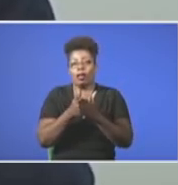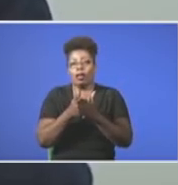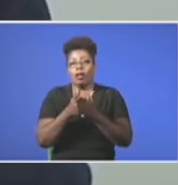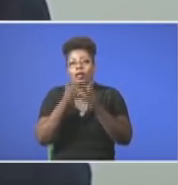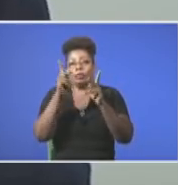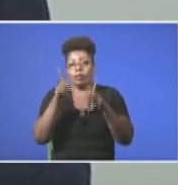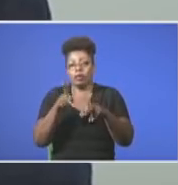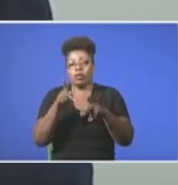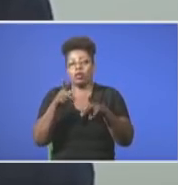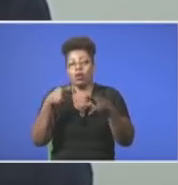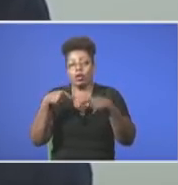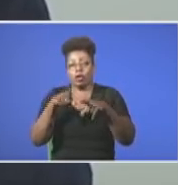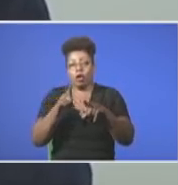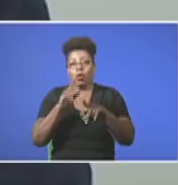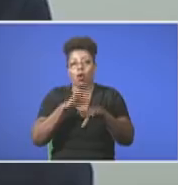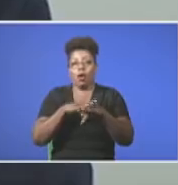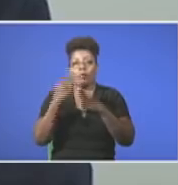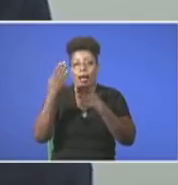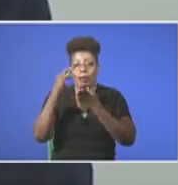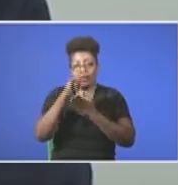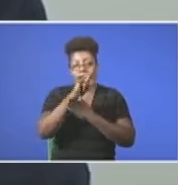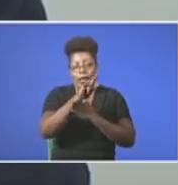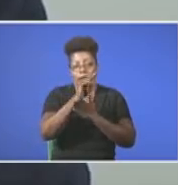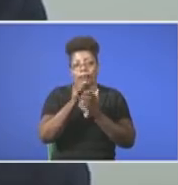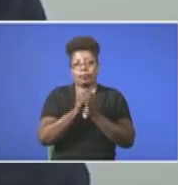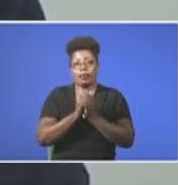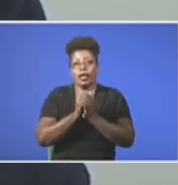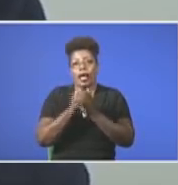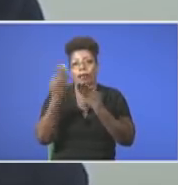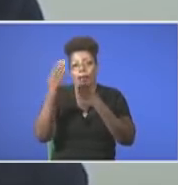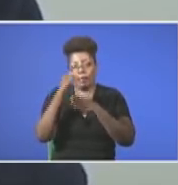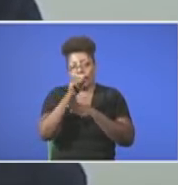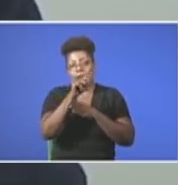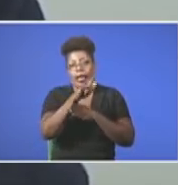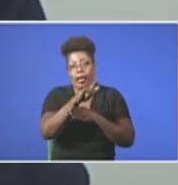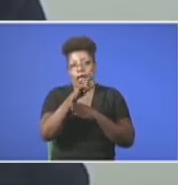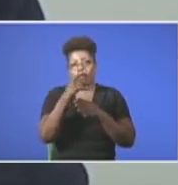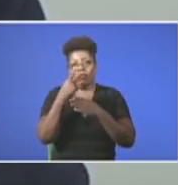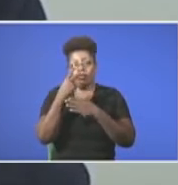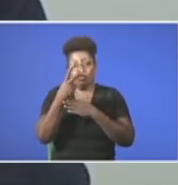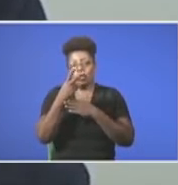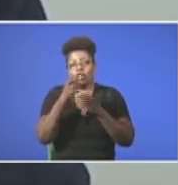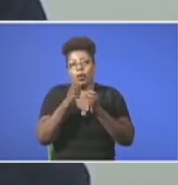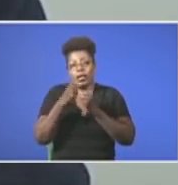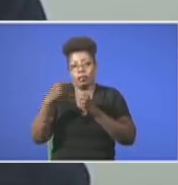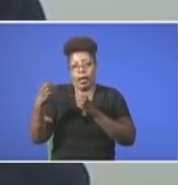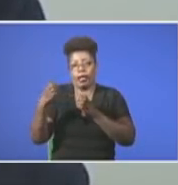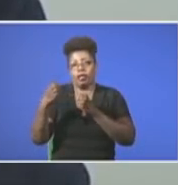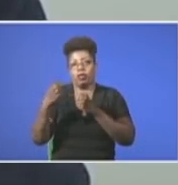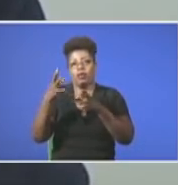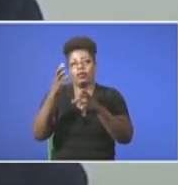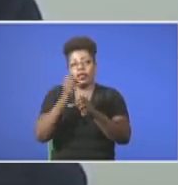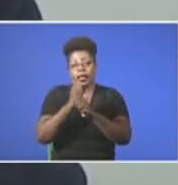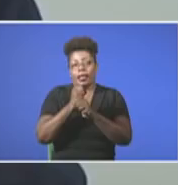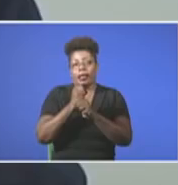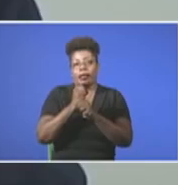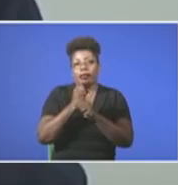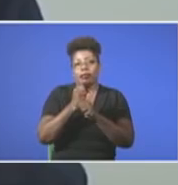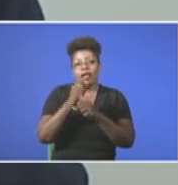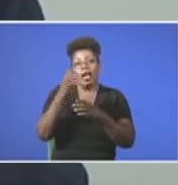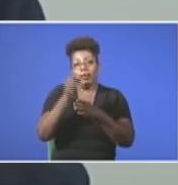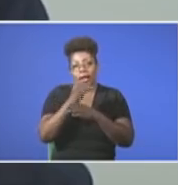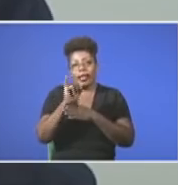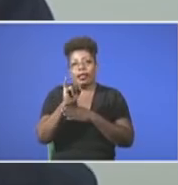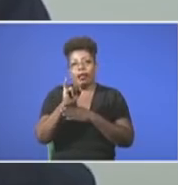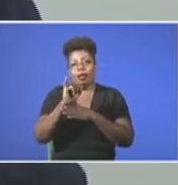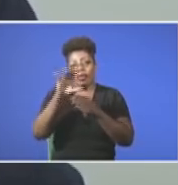Bahamasair. As such, Bahamasair is looking to expand. We will have an additional jet that will come in December of this year, and